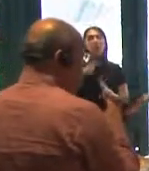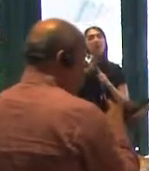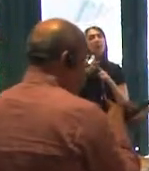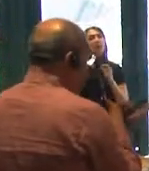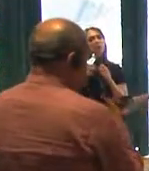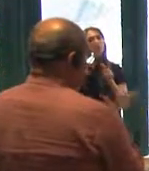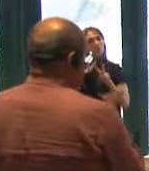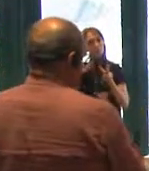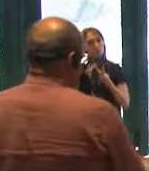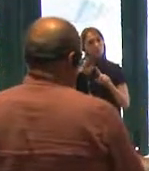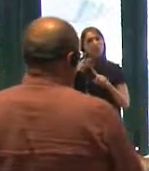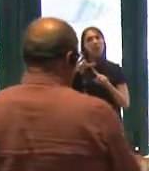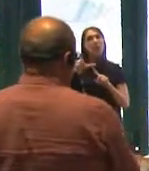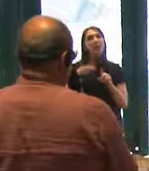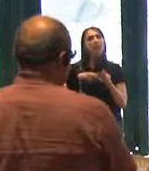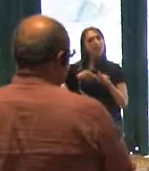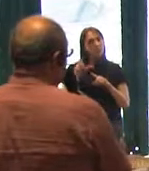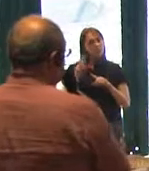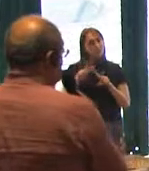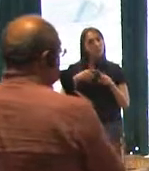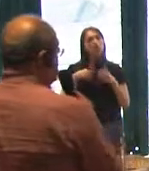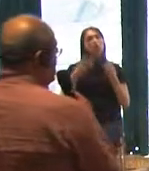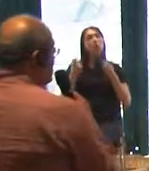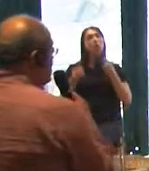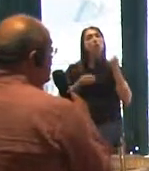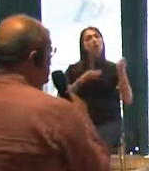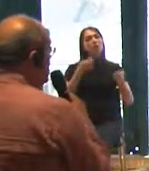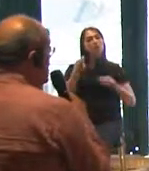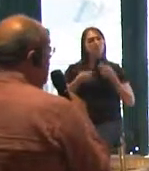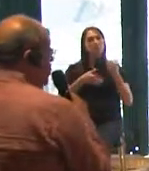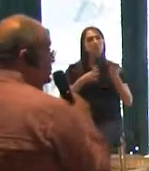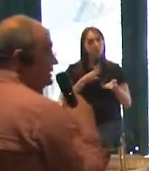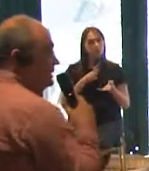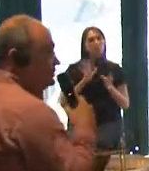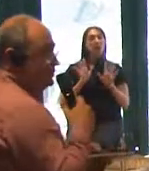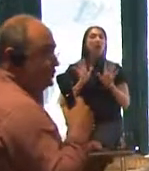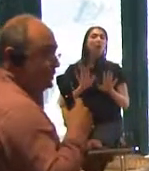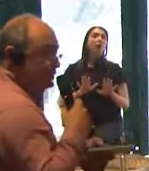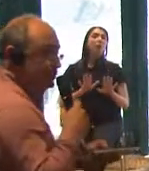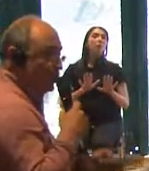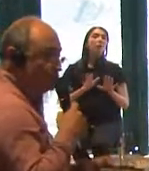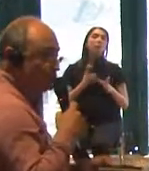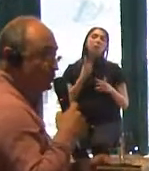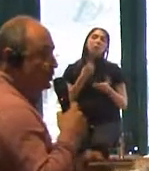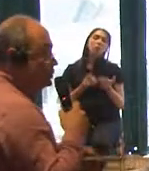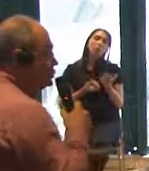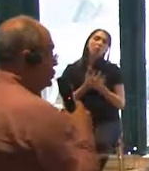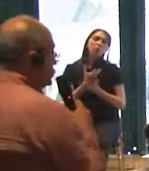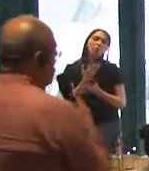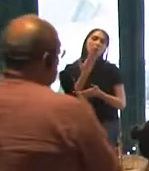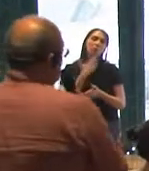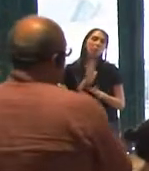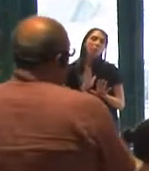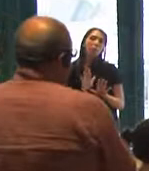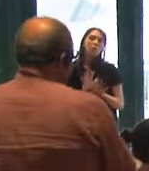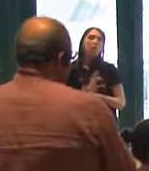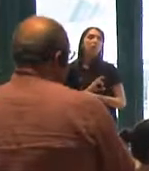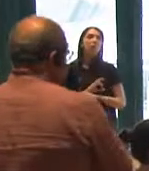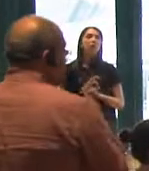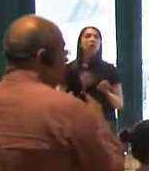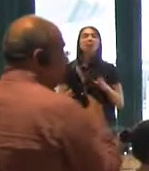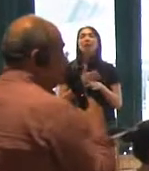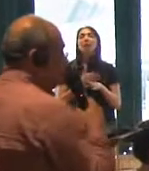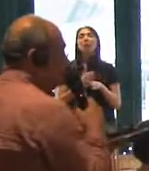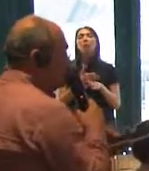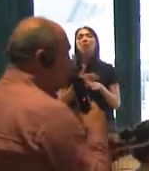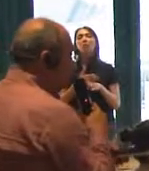agency to change anything at all as i said i'm an istanbul mp and yes we have the turkish parliament we have